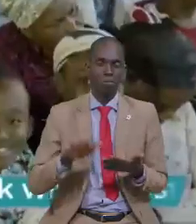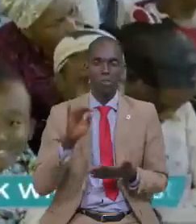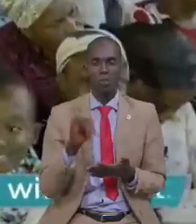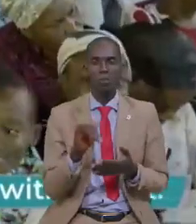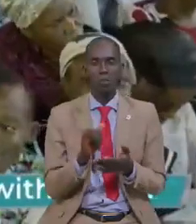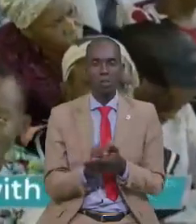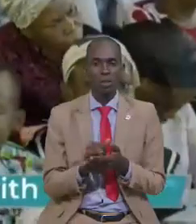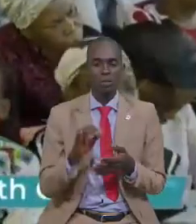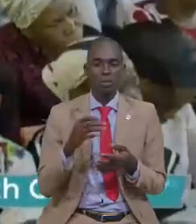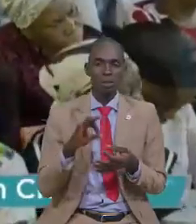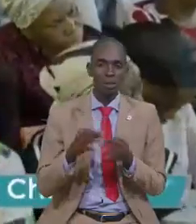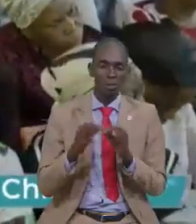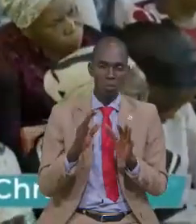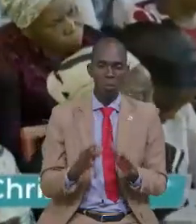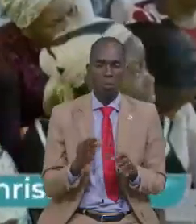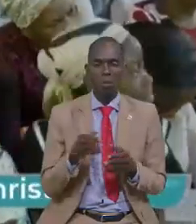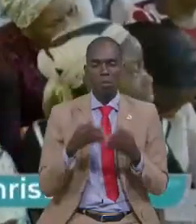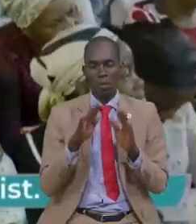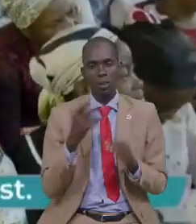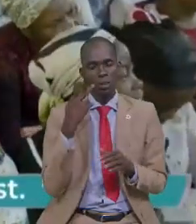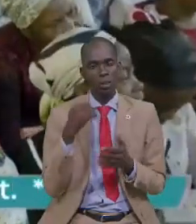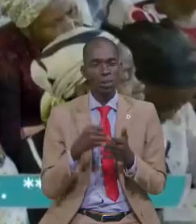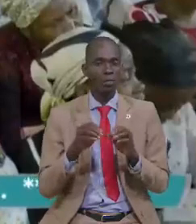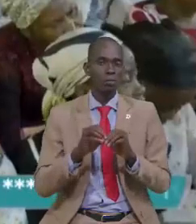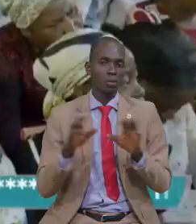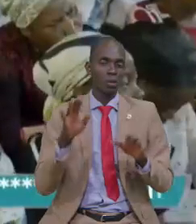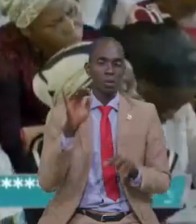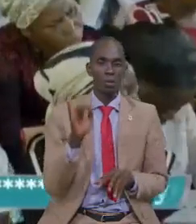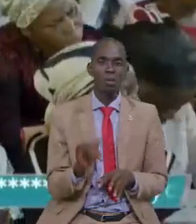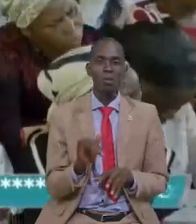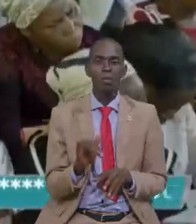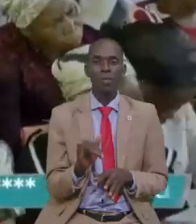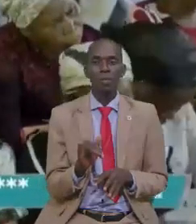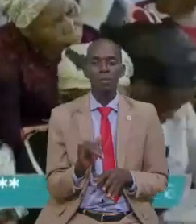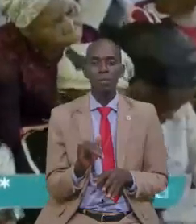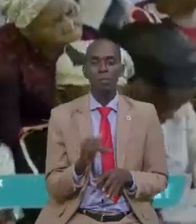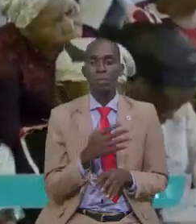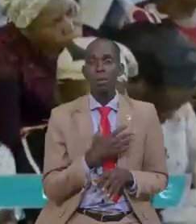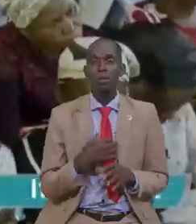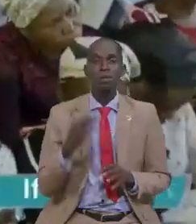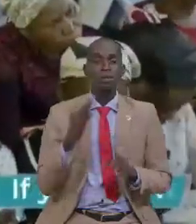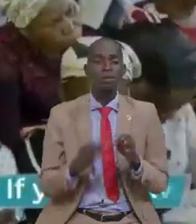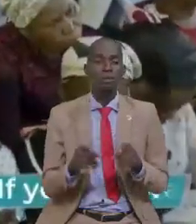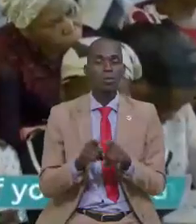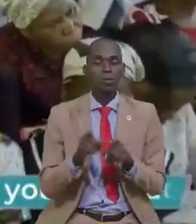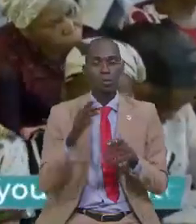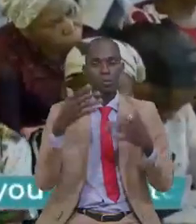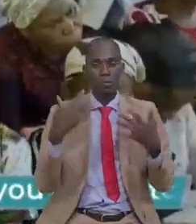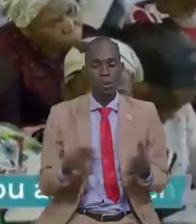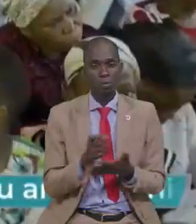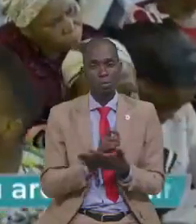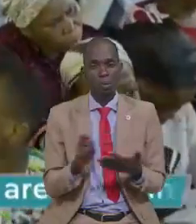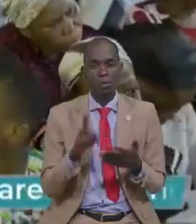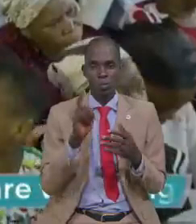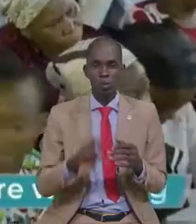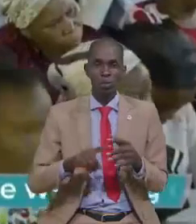right-hand side? God bless you. Those at the back, at the far back, the right-hand side, you are finished